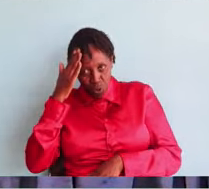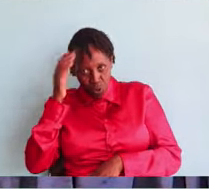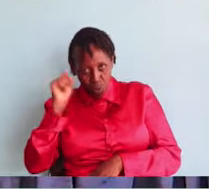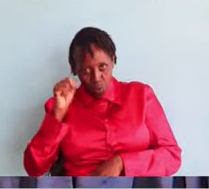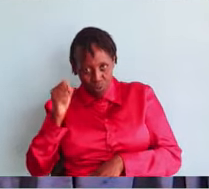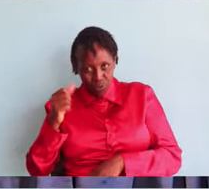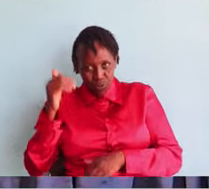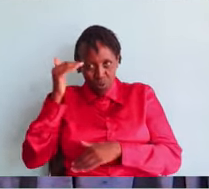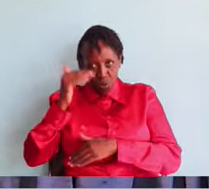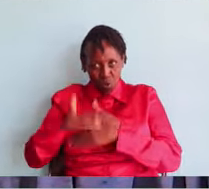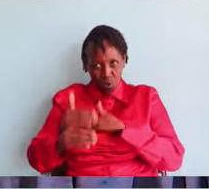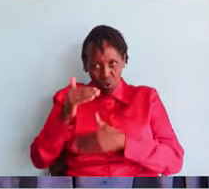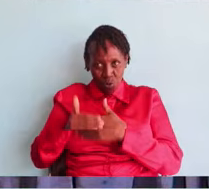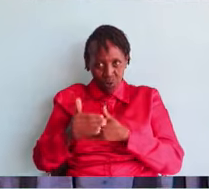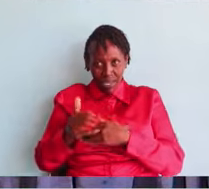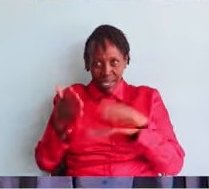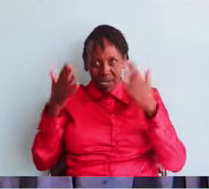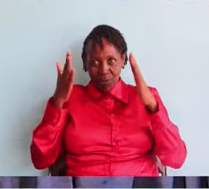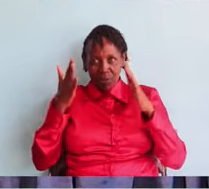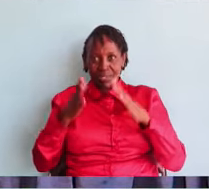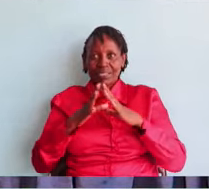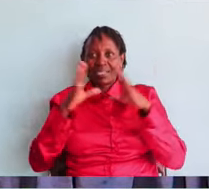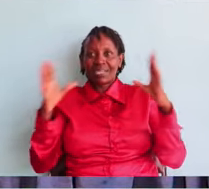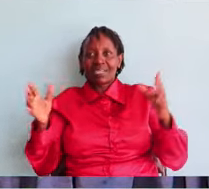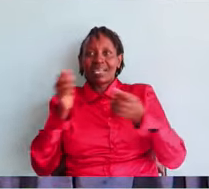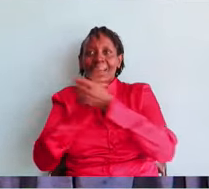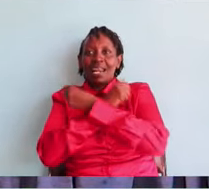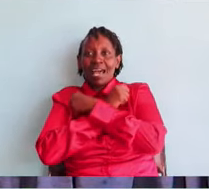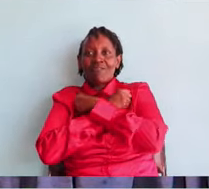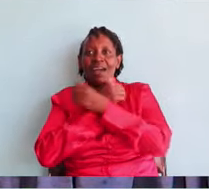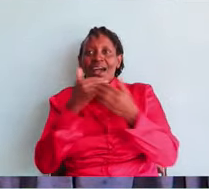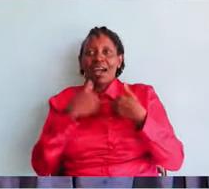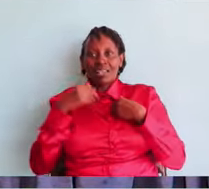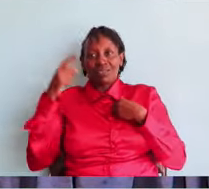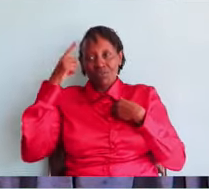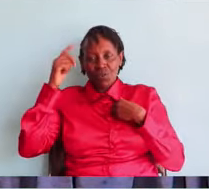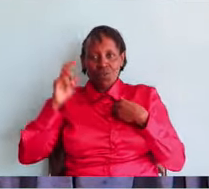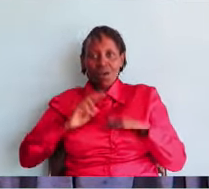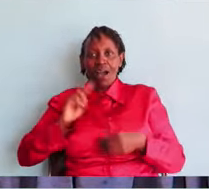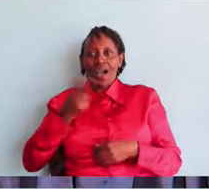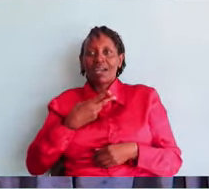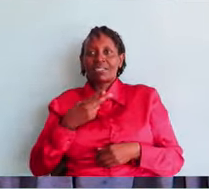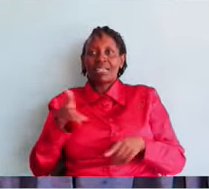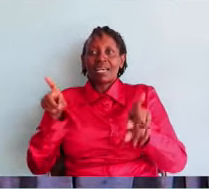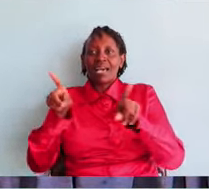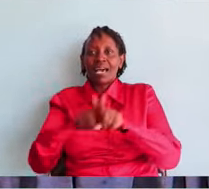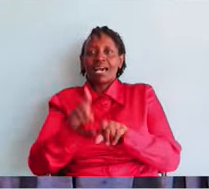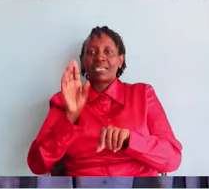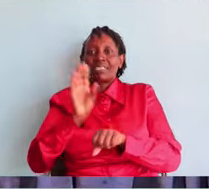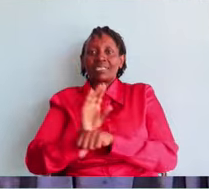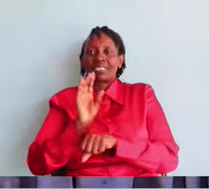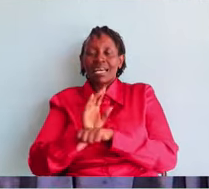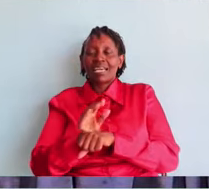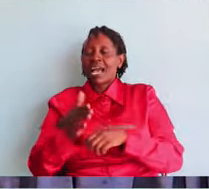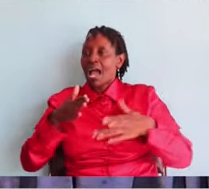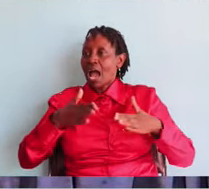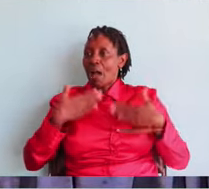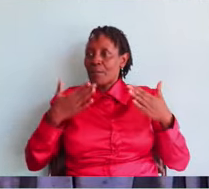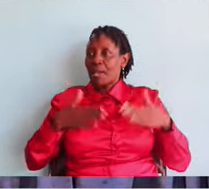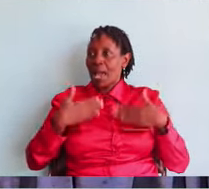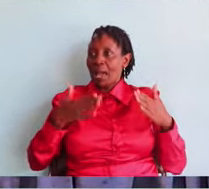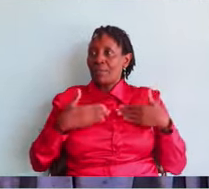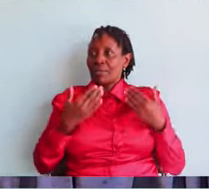him and appreciate this great love that he has for us. And of course, as a church, we are very privileged, because one of the things